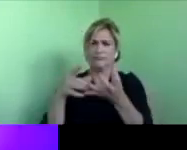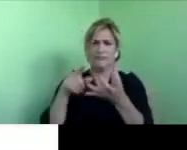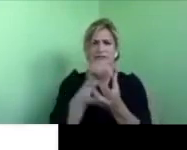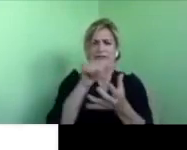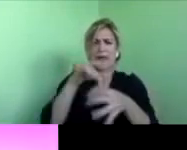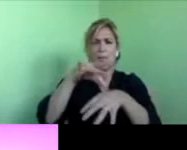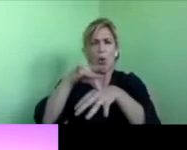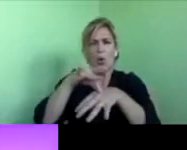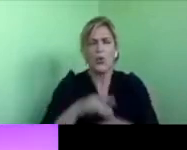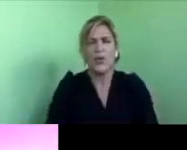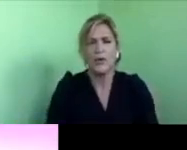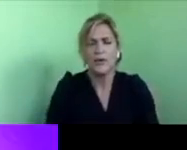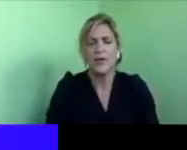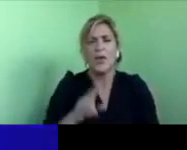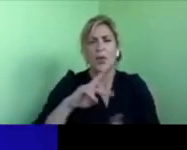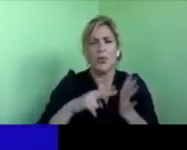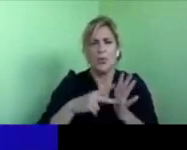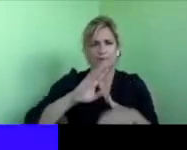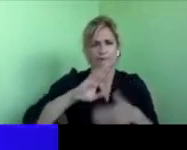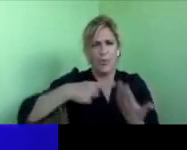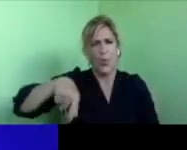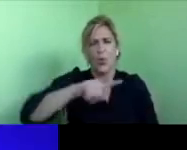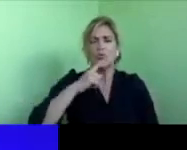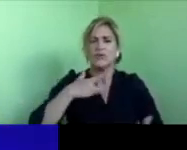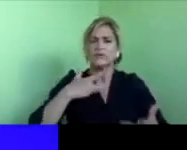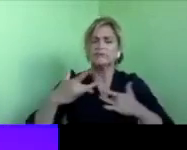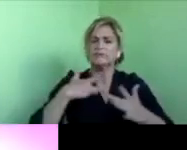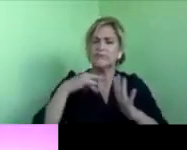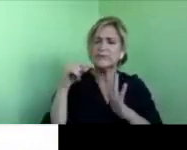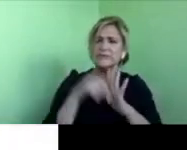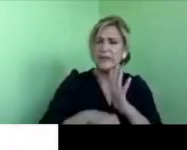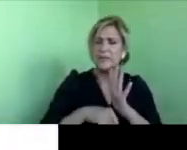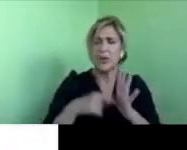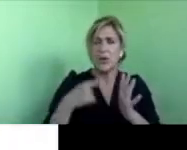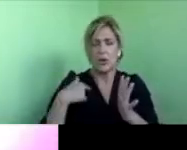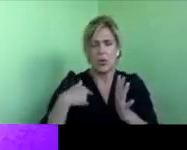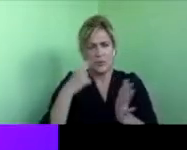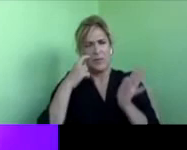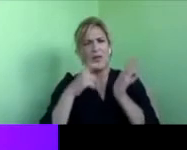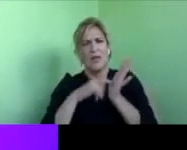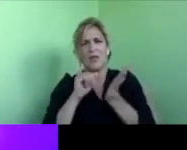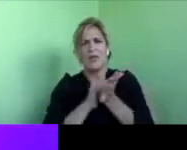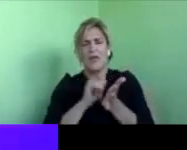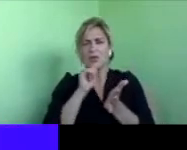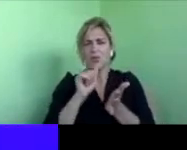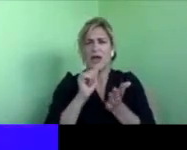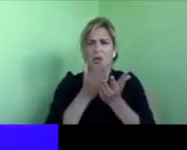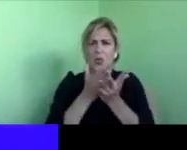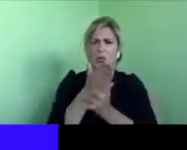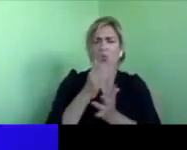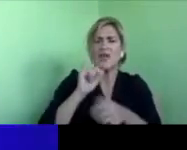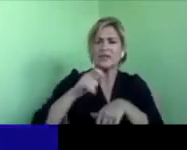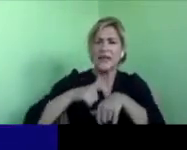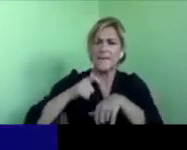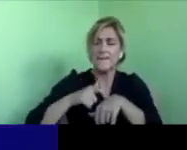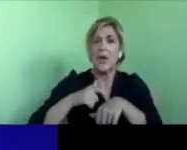transplendency, are deeply concerned. We gather you do not swim the time stream. We can share our time routes if you